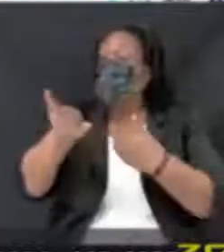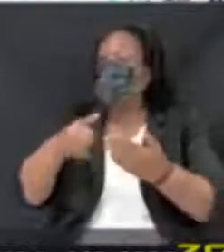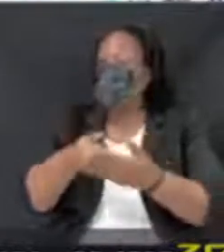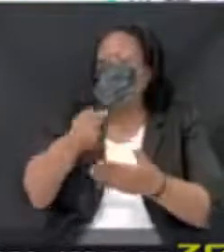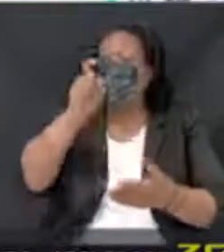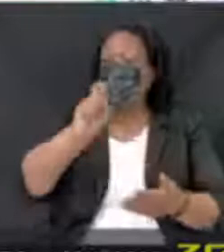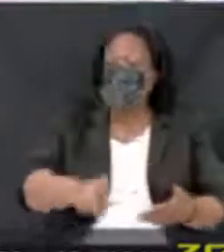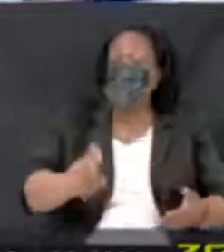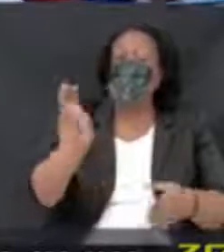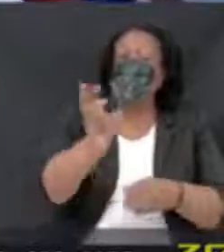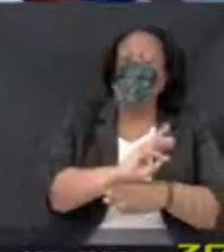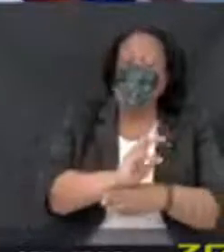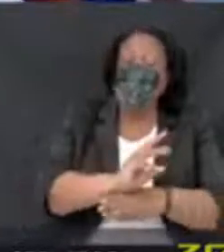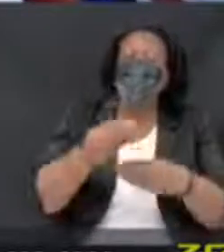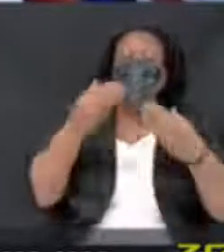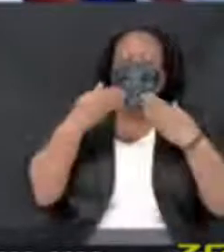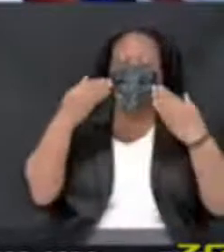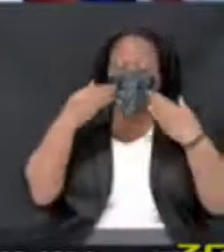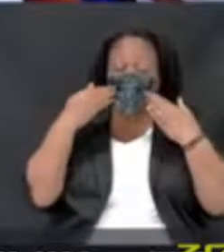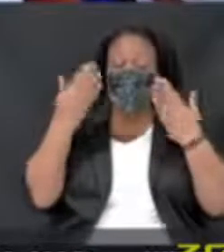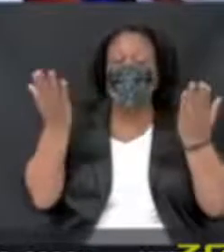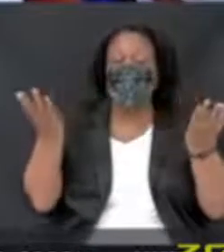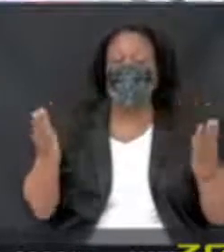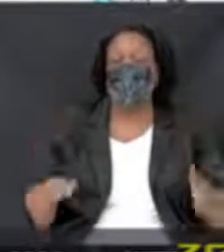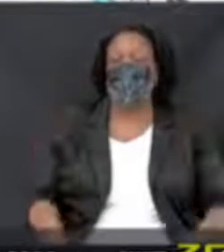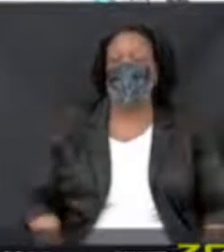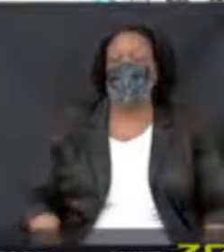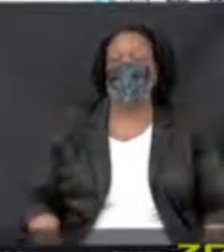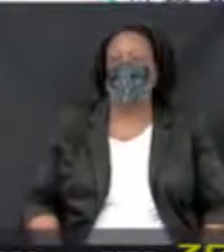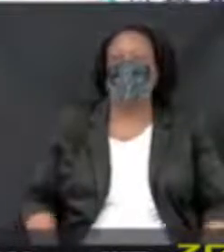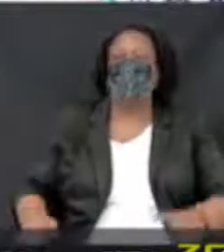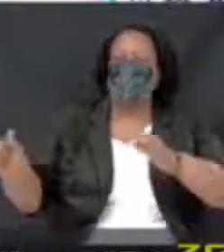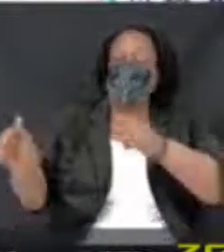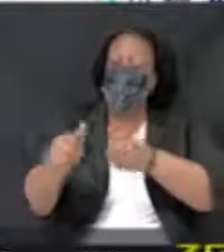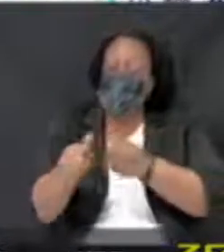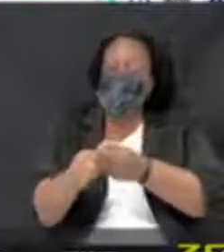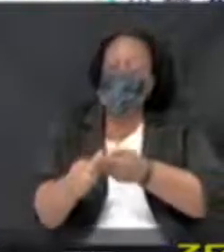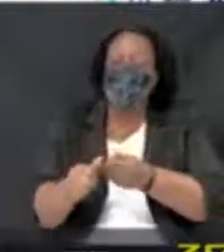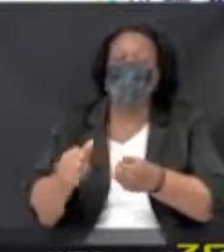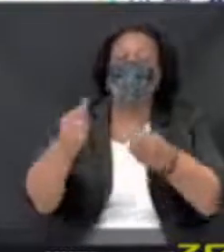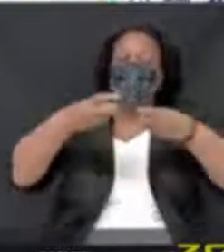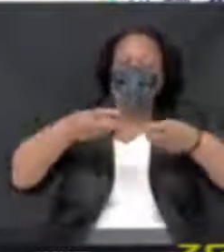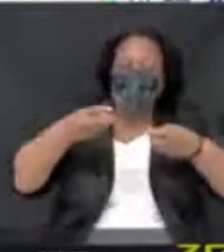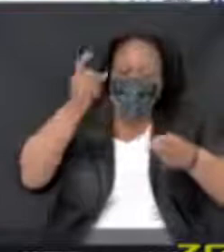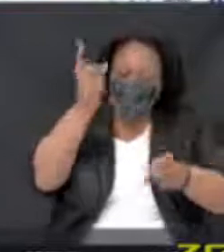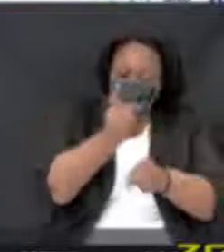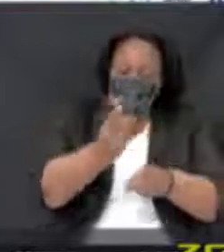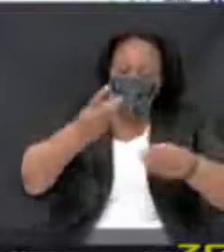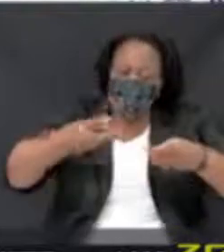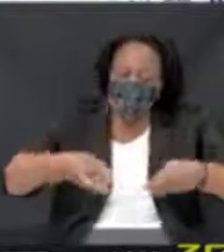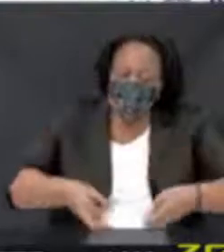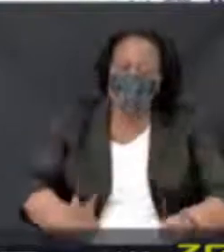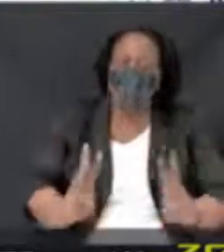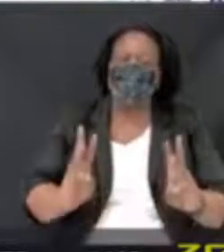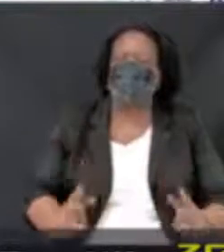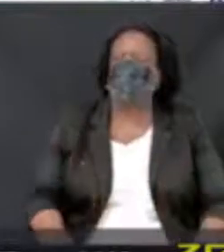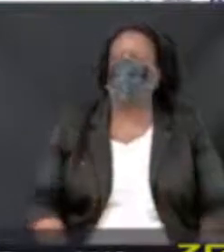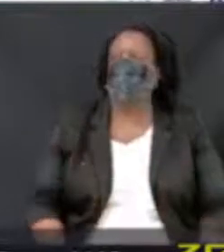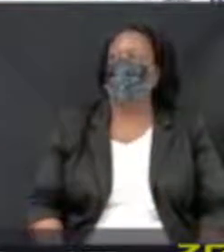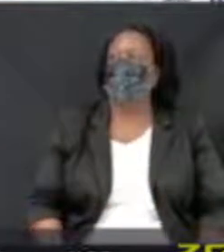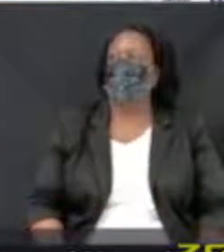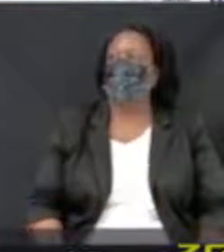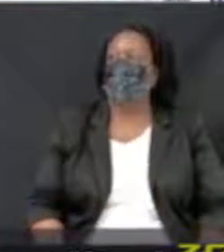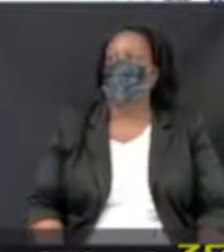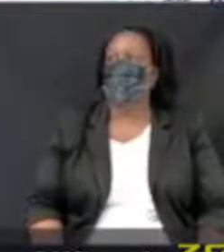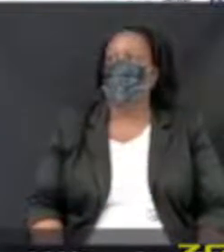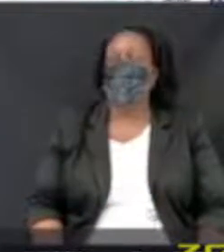to please adhere to the protocols. Please follow the protocols. We have been receiving these reports, Mr. Williams,